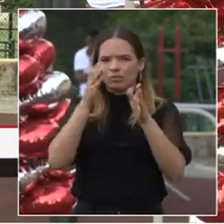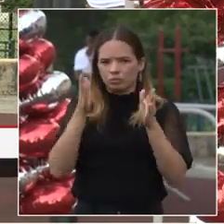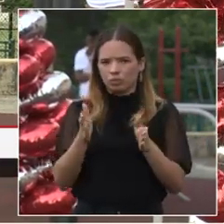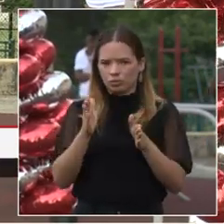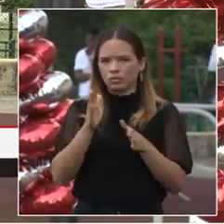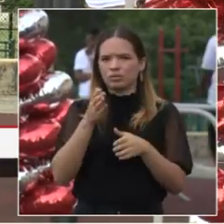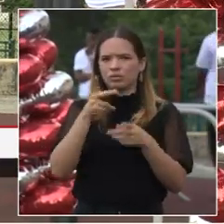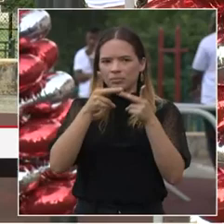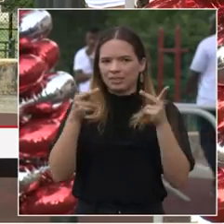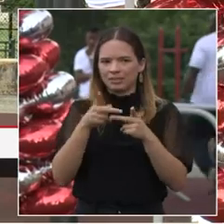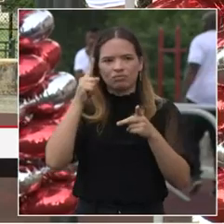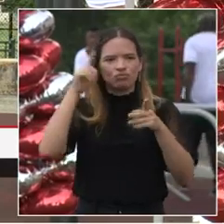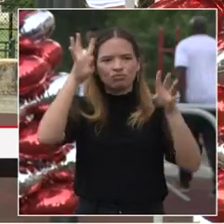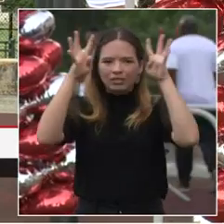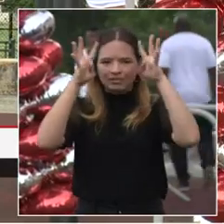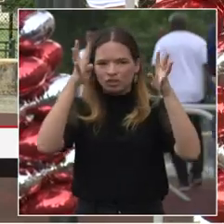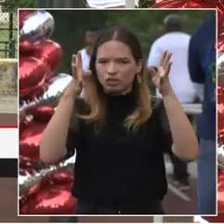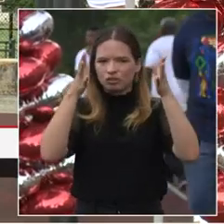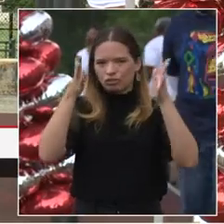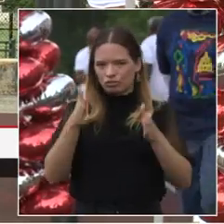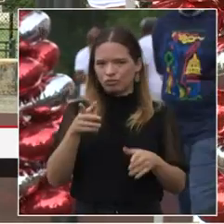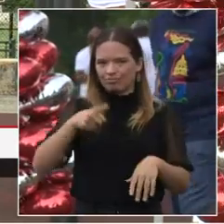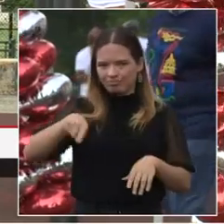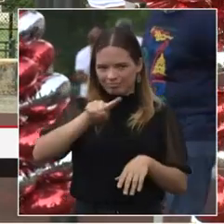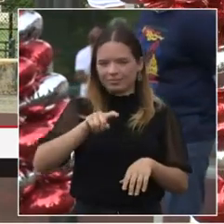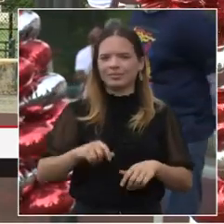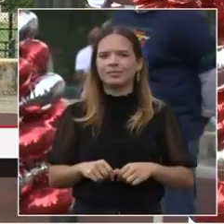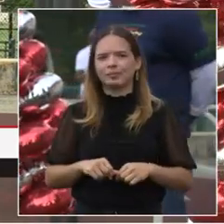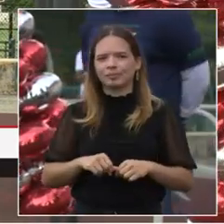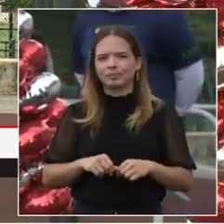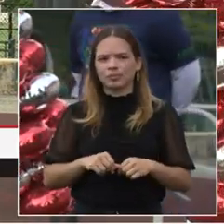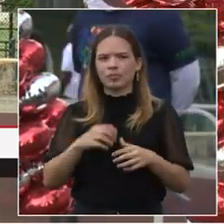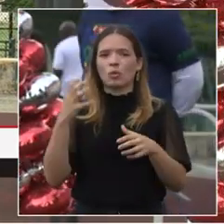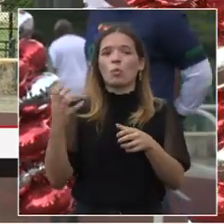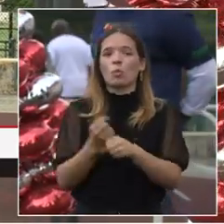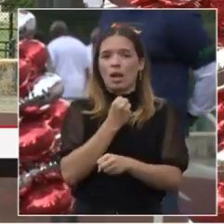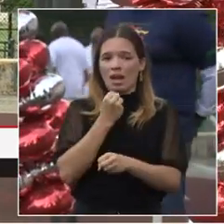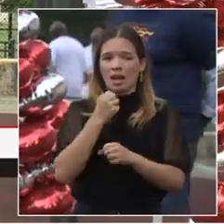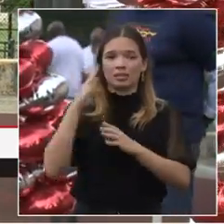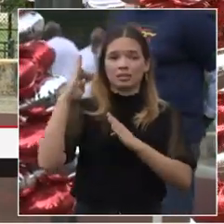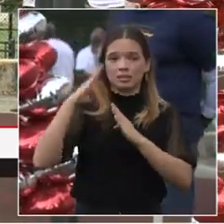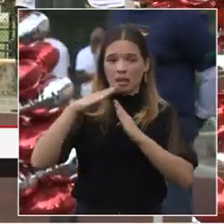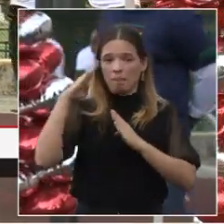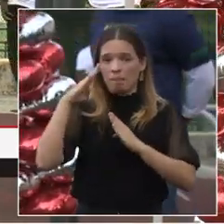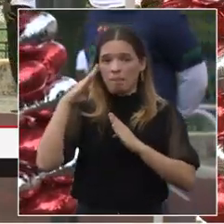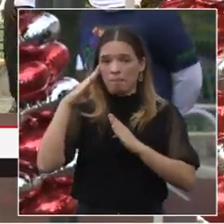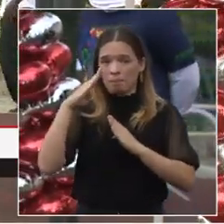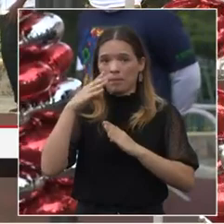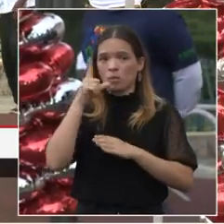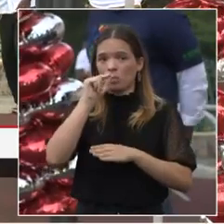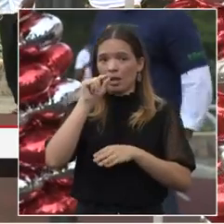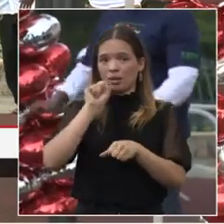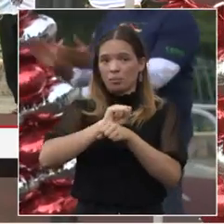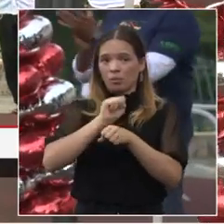Post's 2020 top workplaces for the 5th consecutive year.